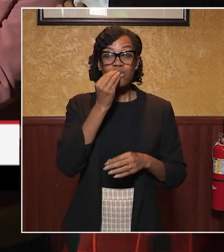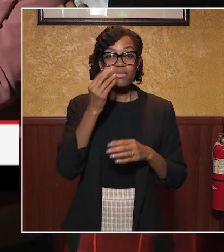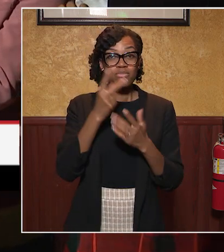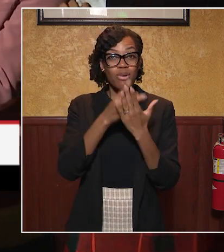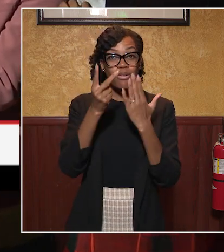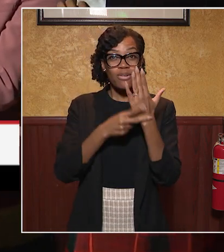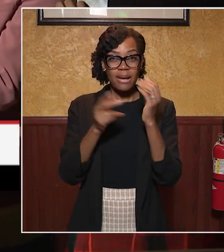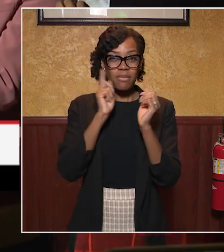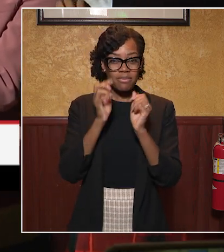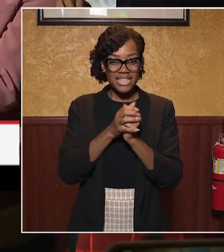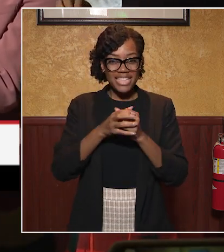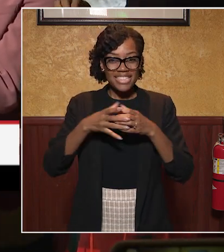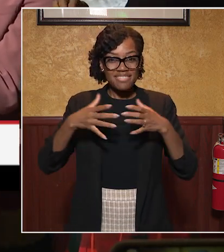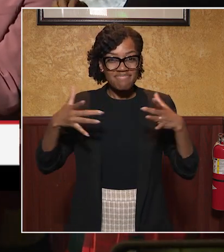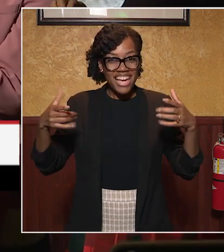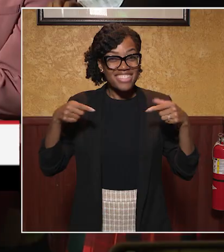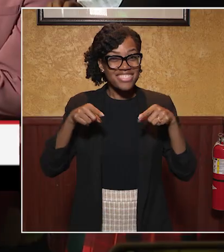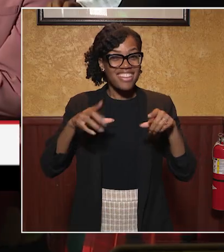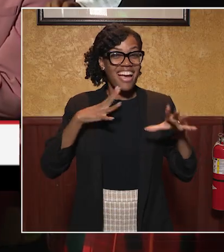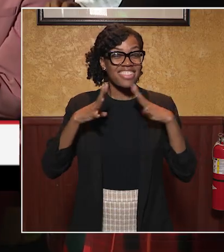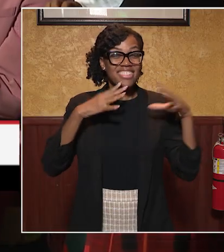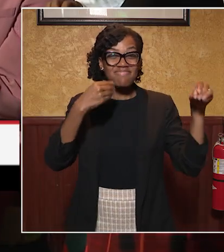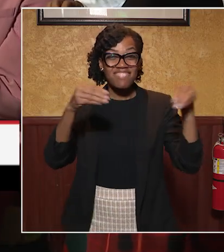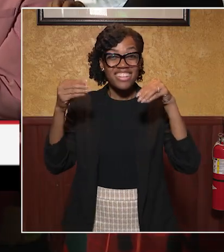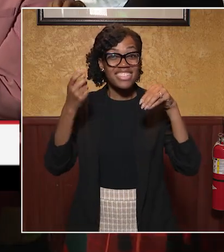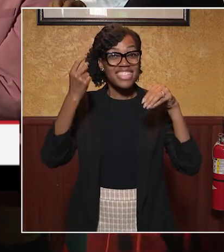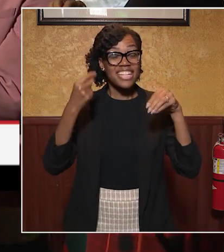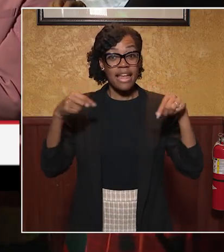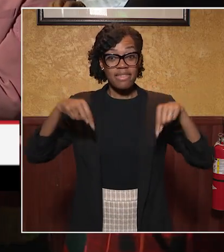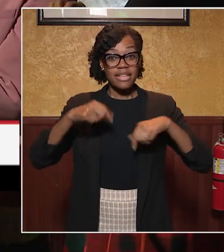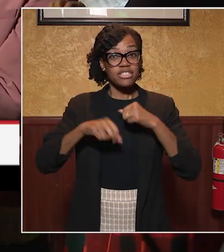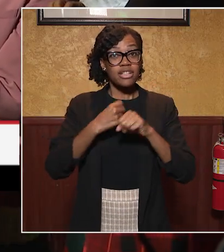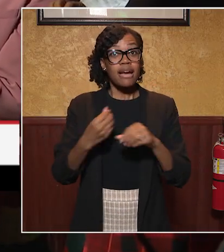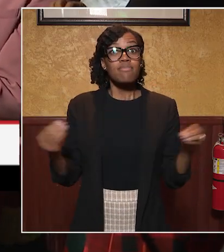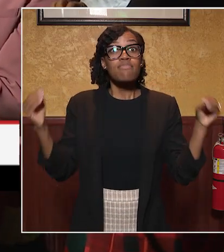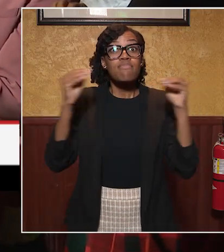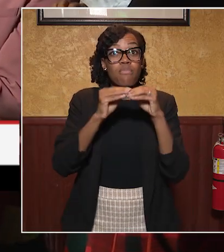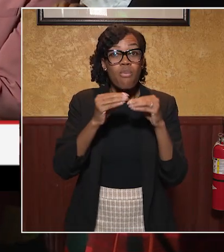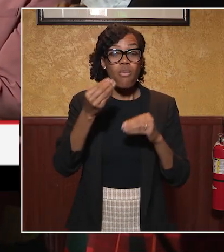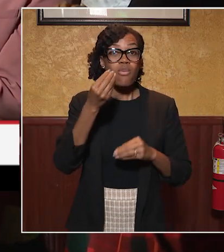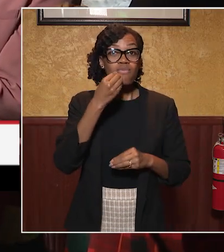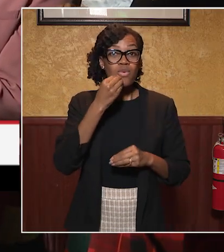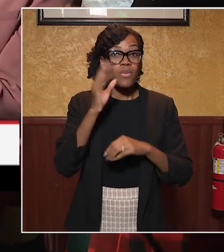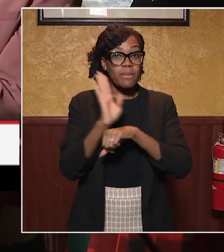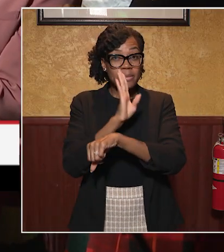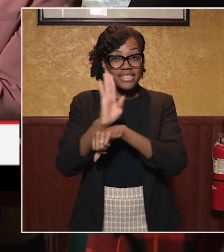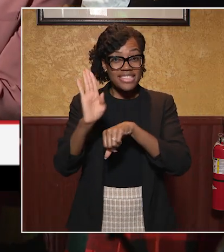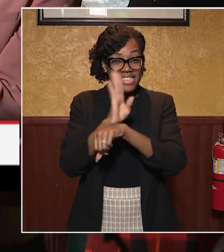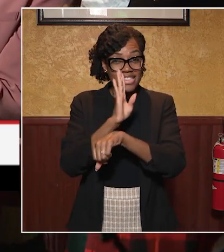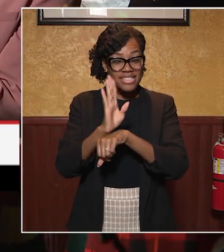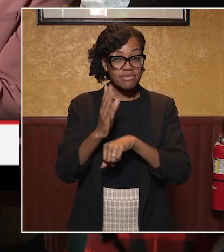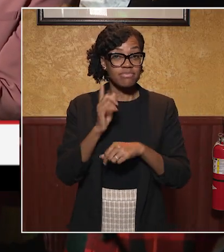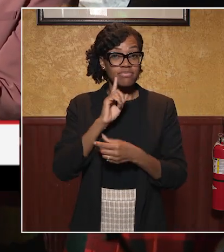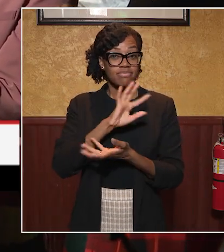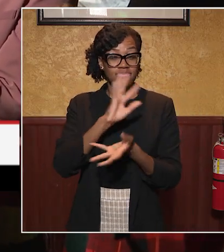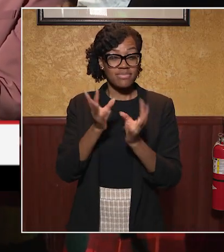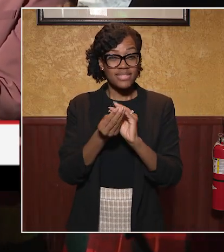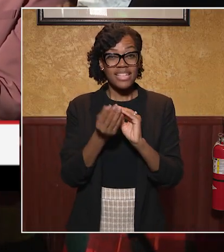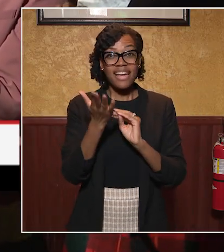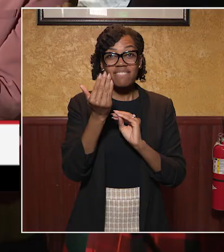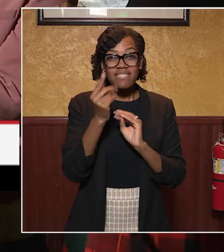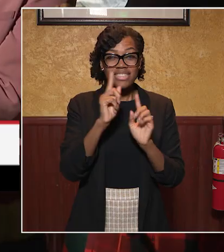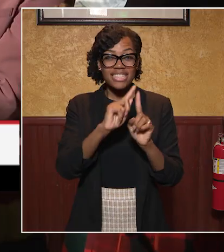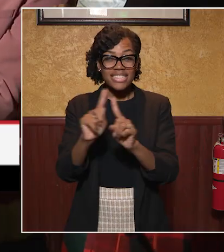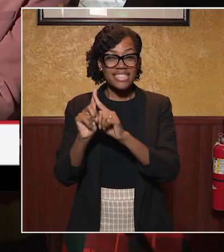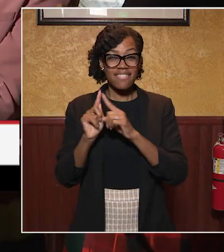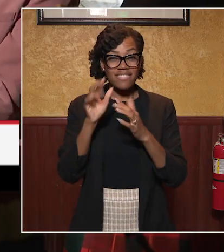Market this year, because this year we have more food vendors than ever before, representing more than 15 options for people to